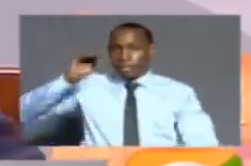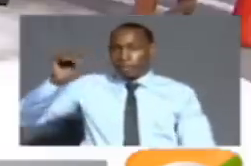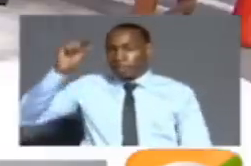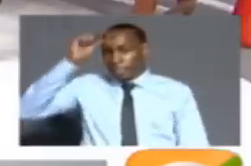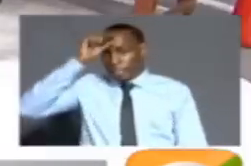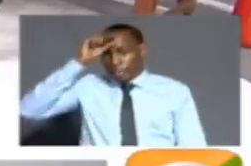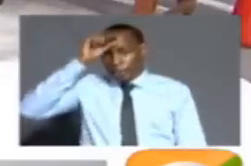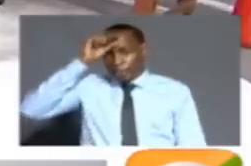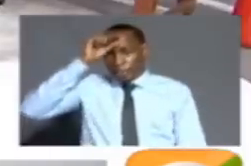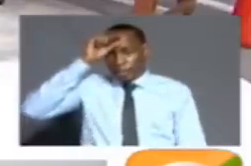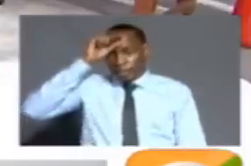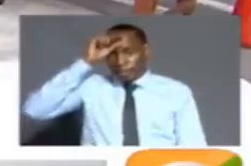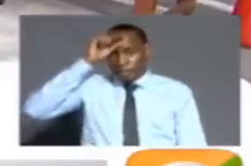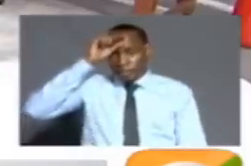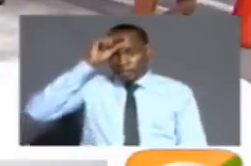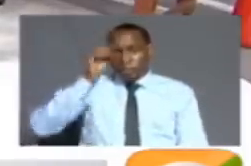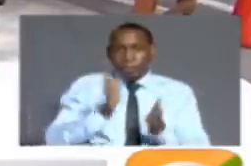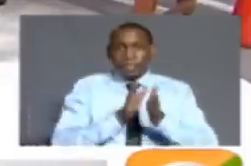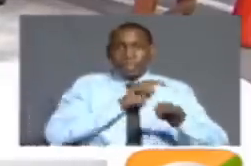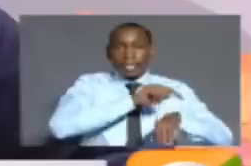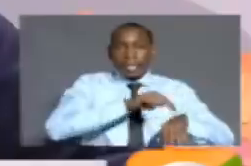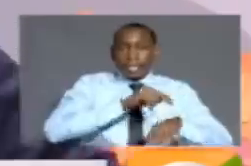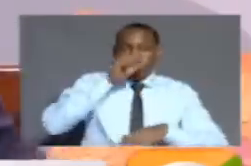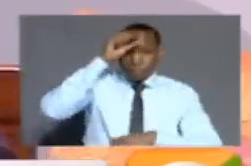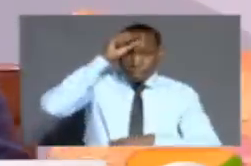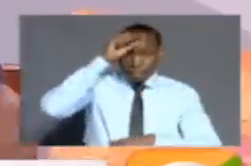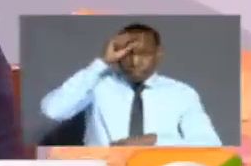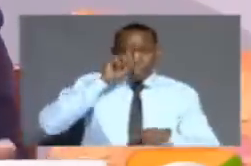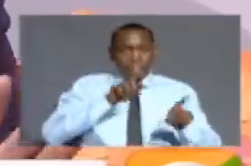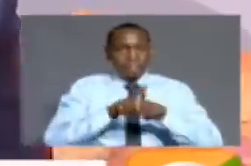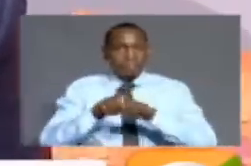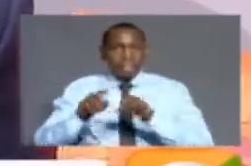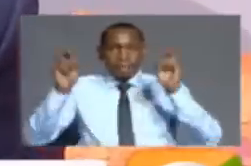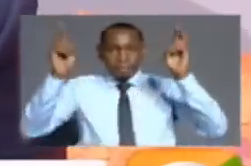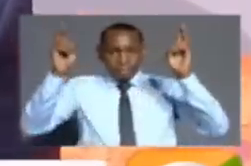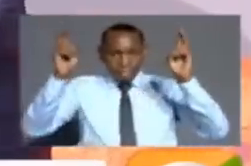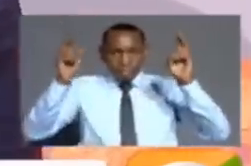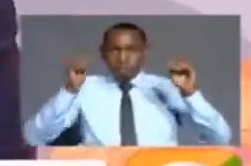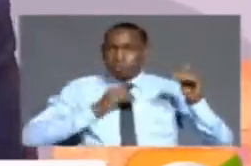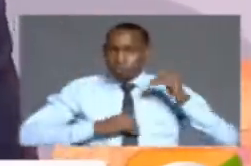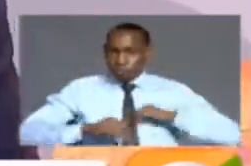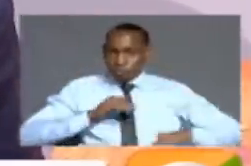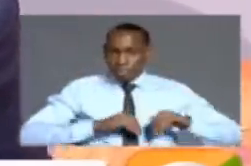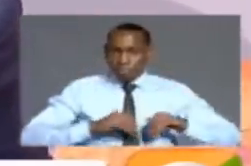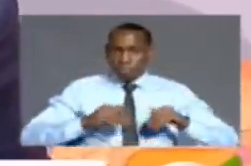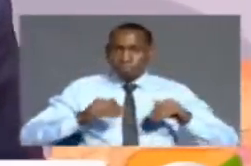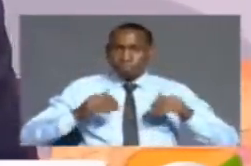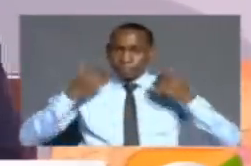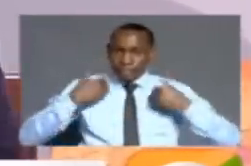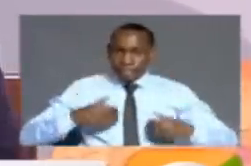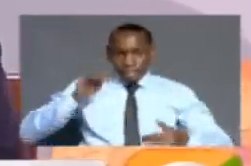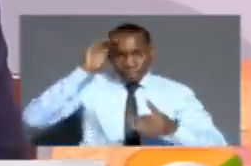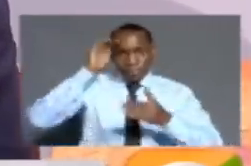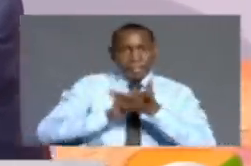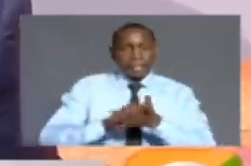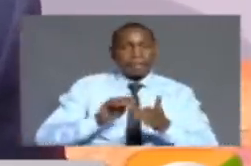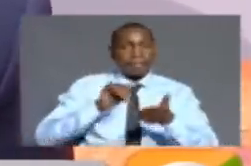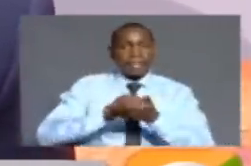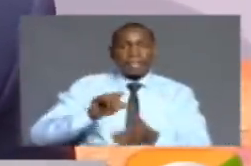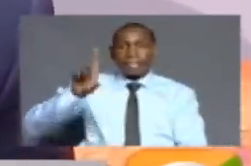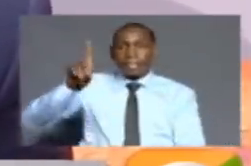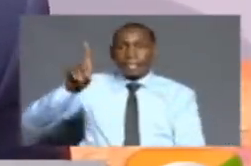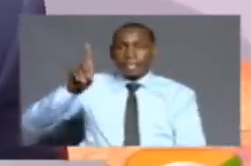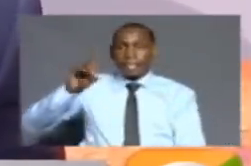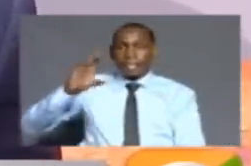agree. In national governments. Yeah. You know. Mm-hmm. And also on this issue of corruption, I do believe that the DCI is doing a fantastic